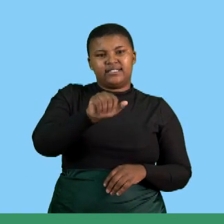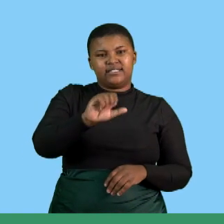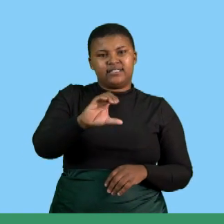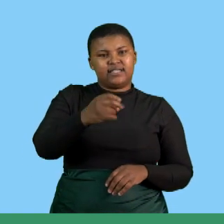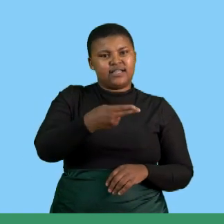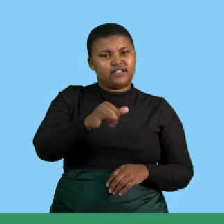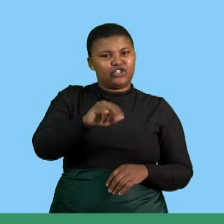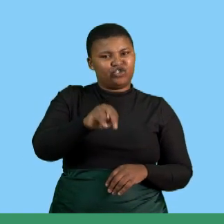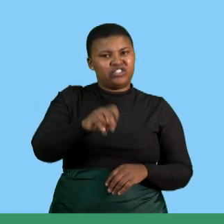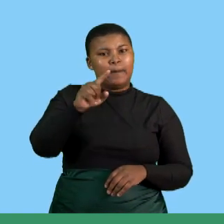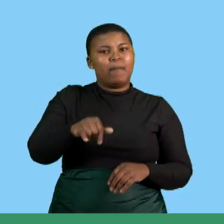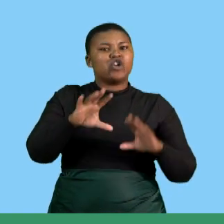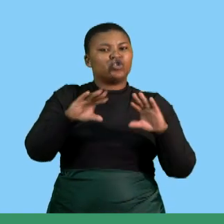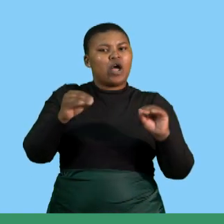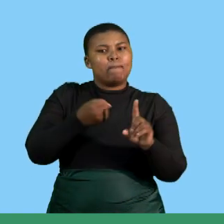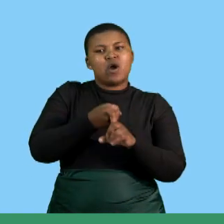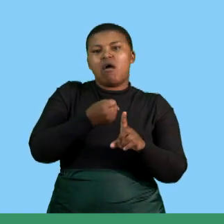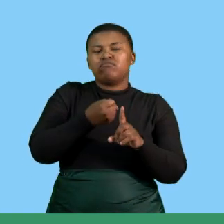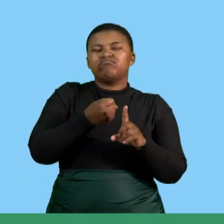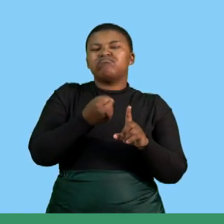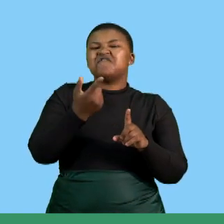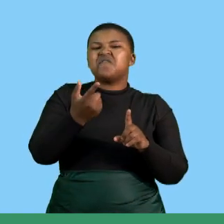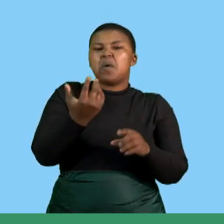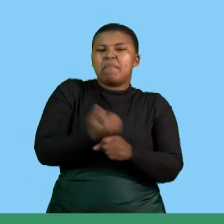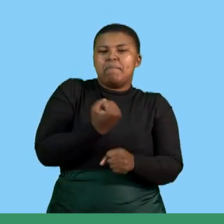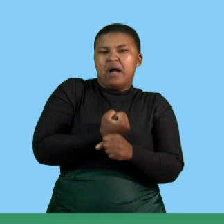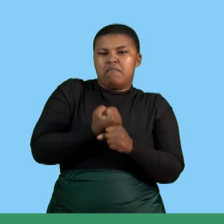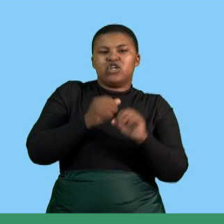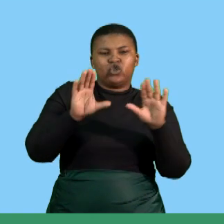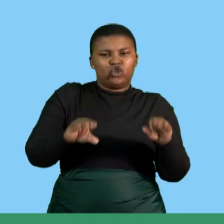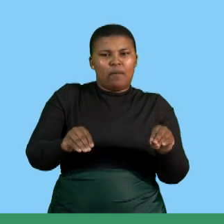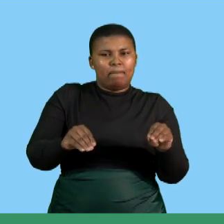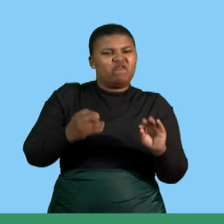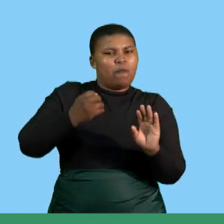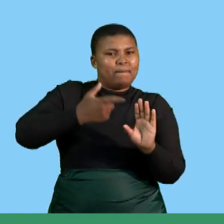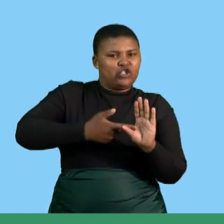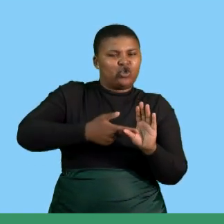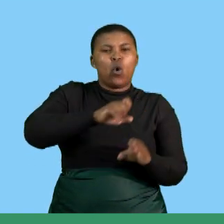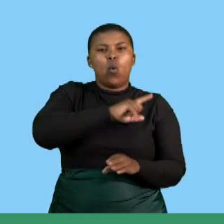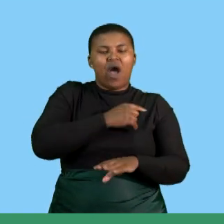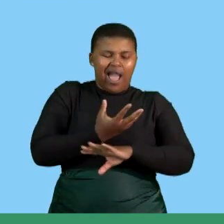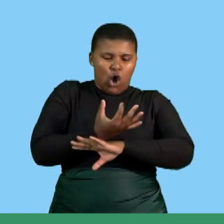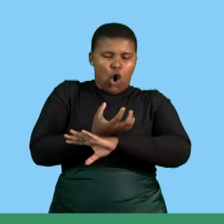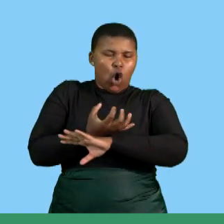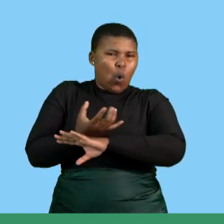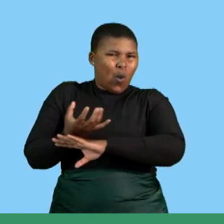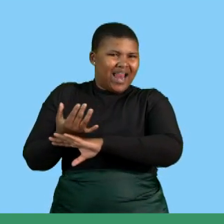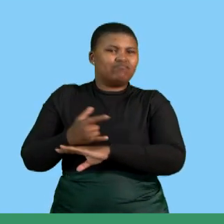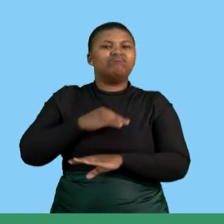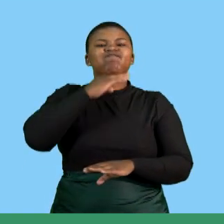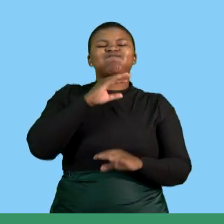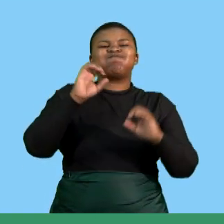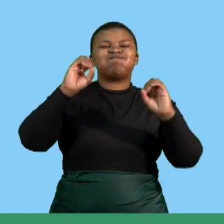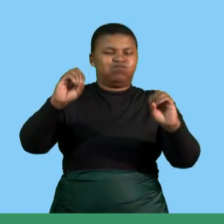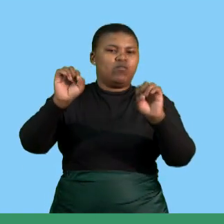to stop his production of petrol due to a shortage of coal in